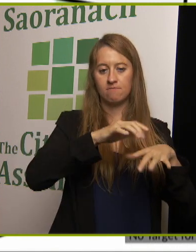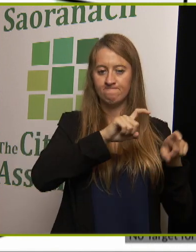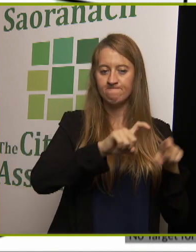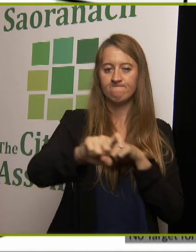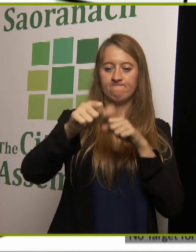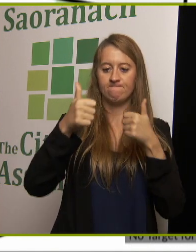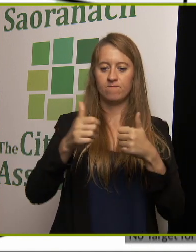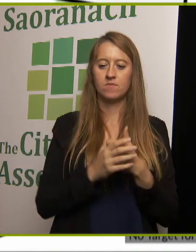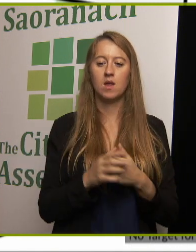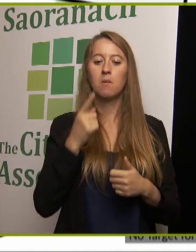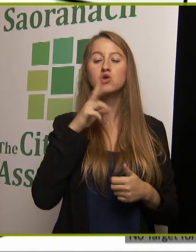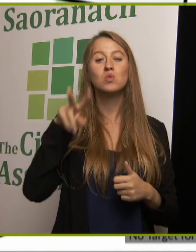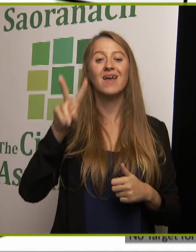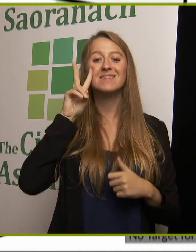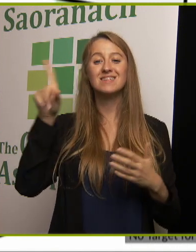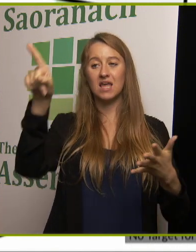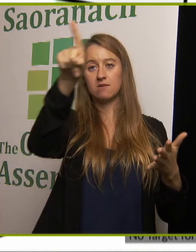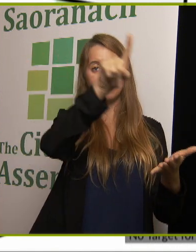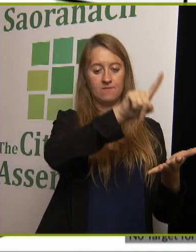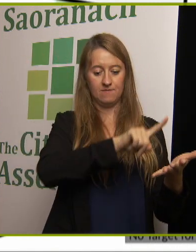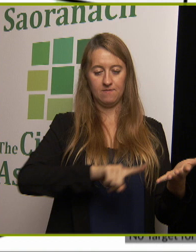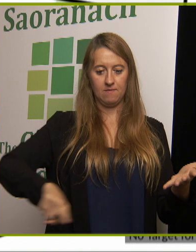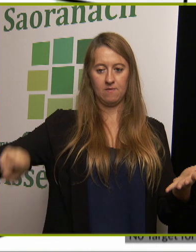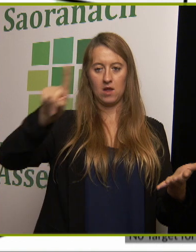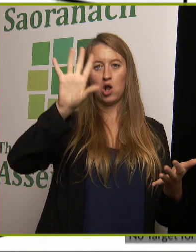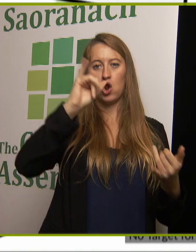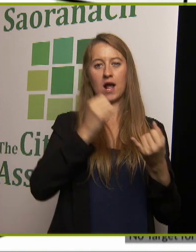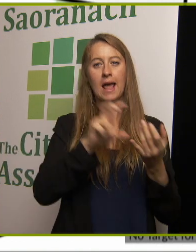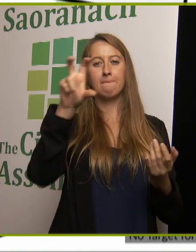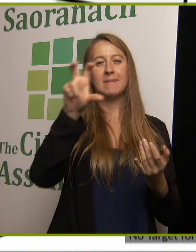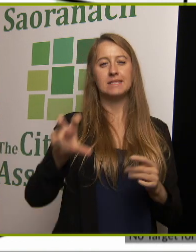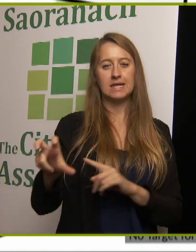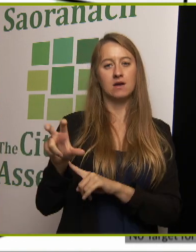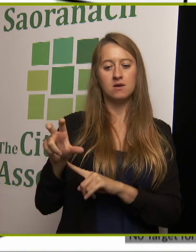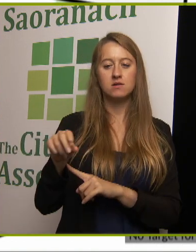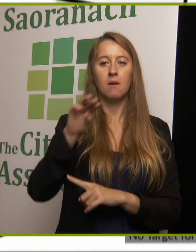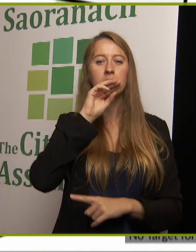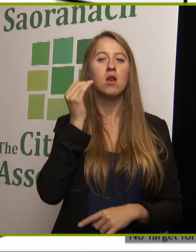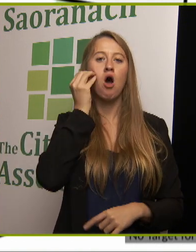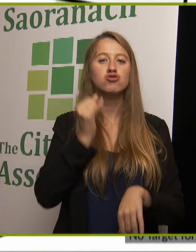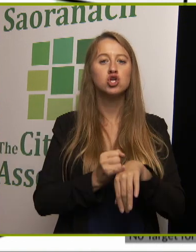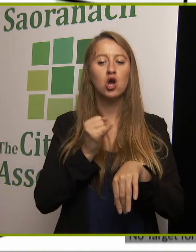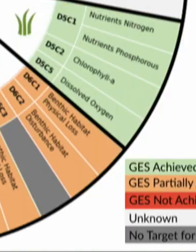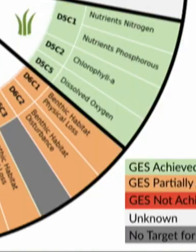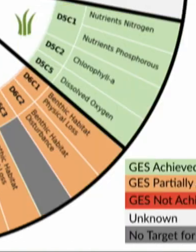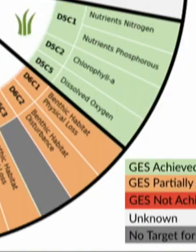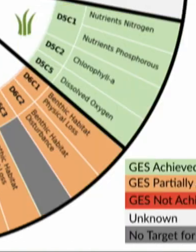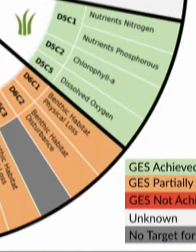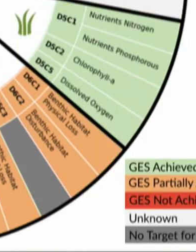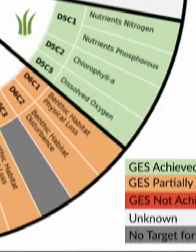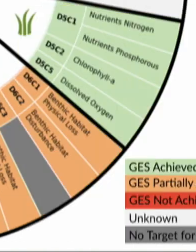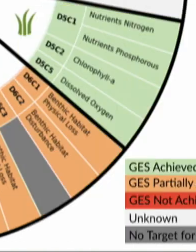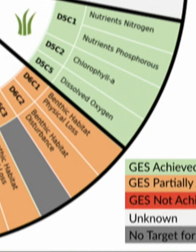from it, what you see is that the orange slices of the pizza are the biodiversity and the biological ones. And orange isn't